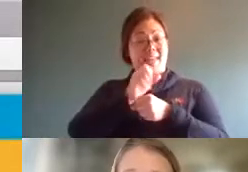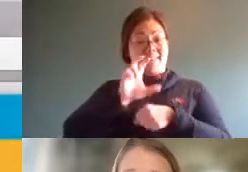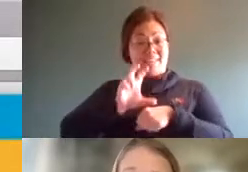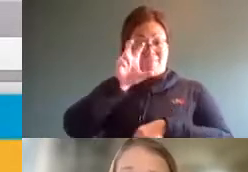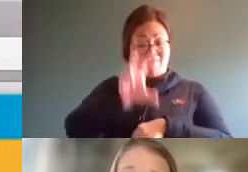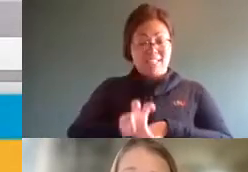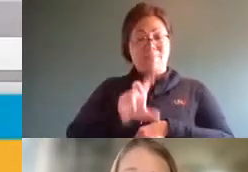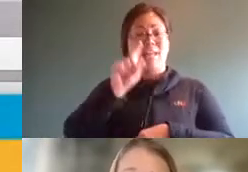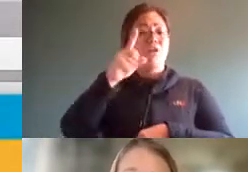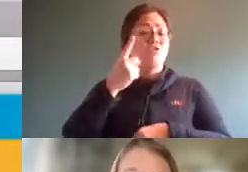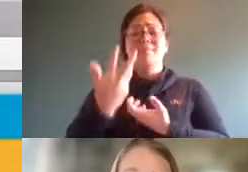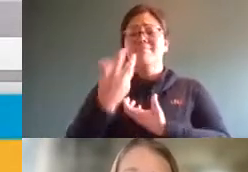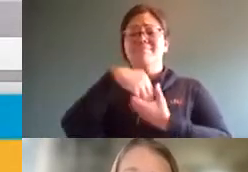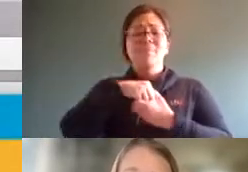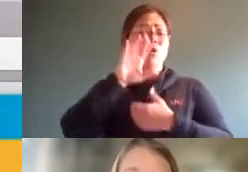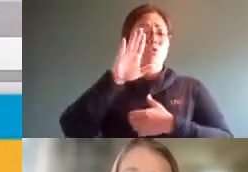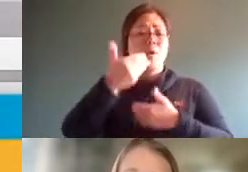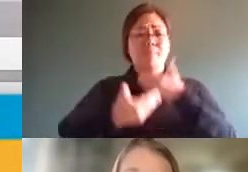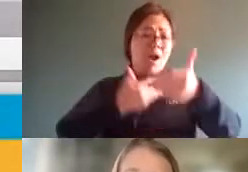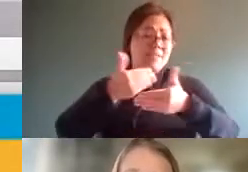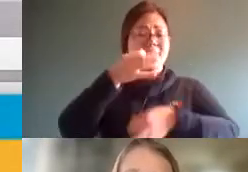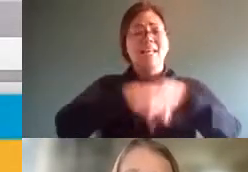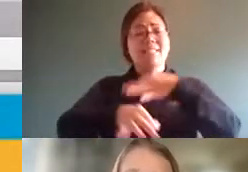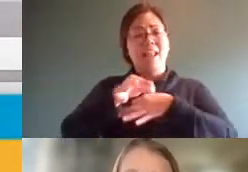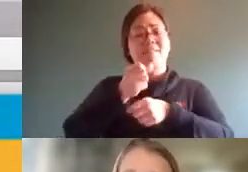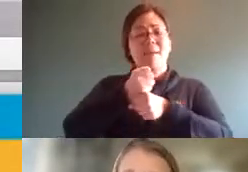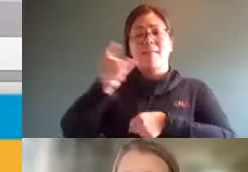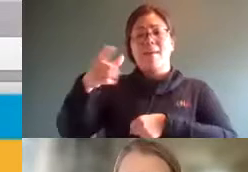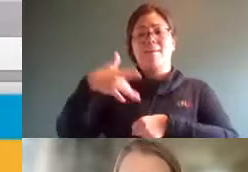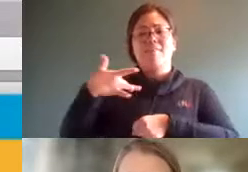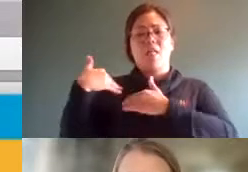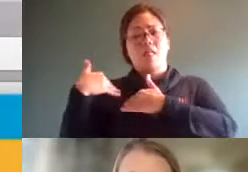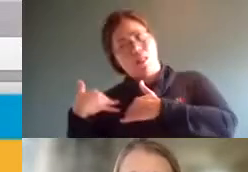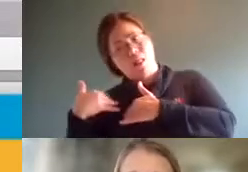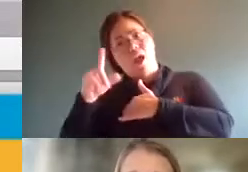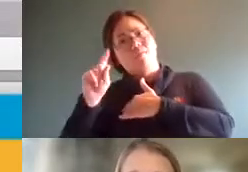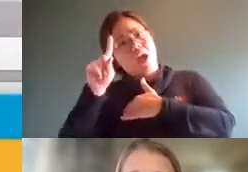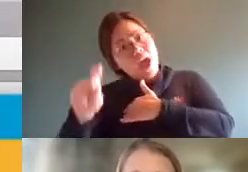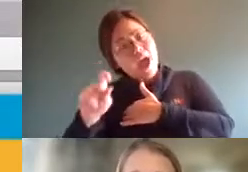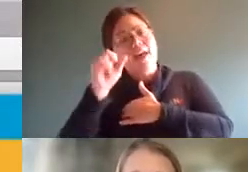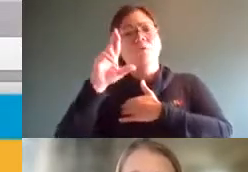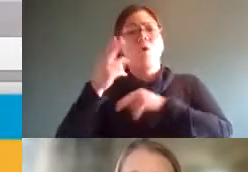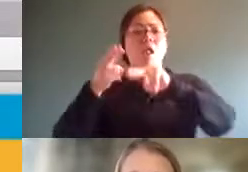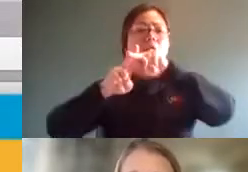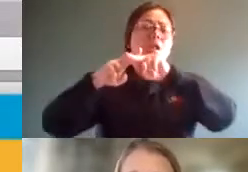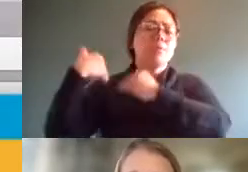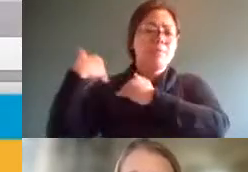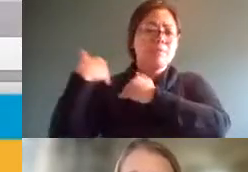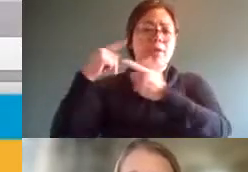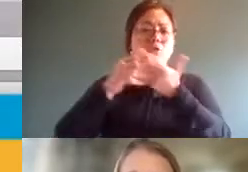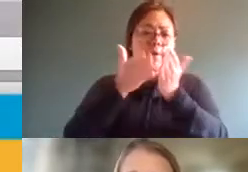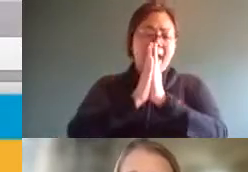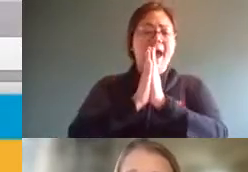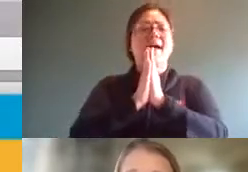and just make it part of your process rather than making it something that's extra or something that someone